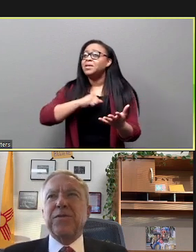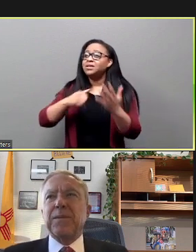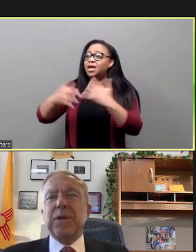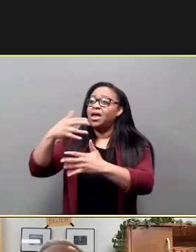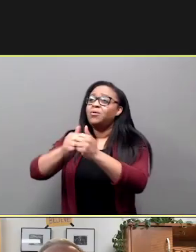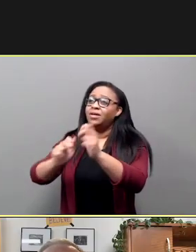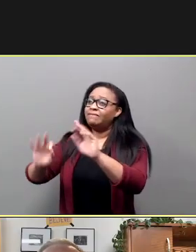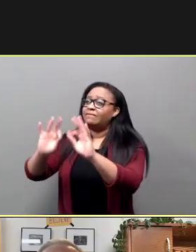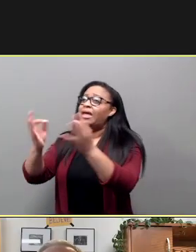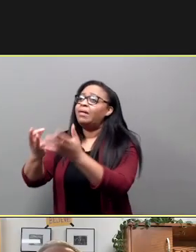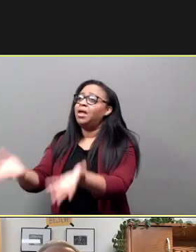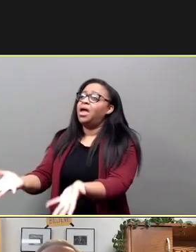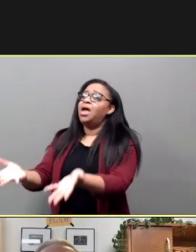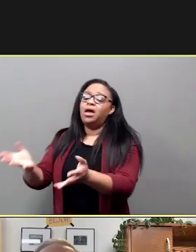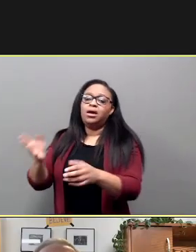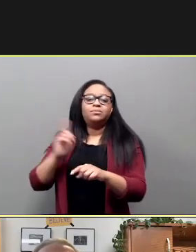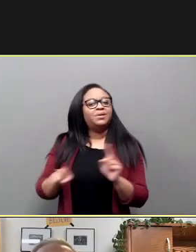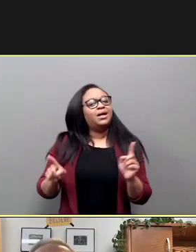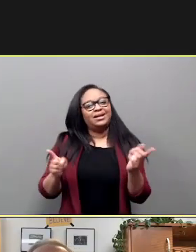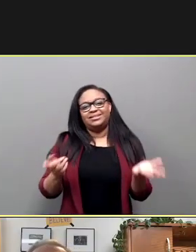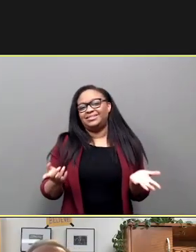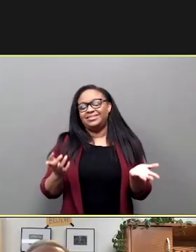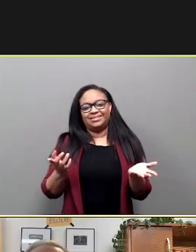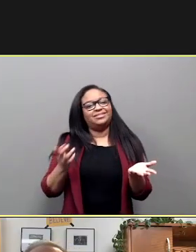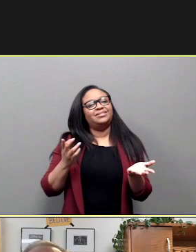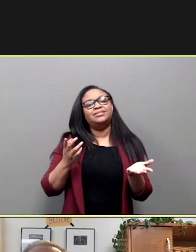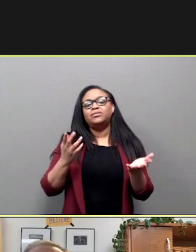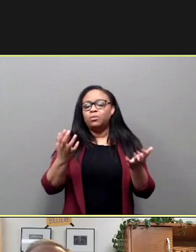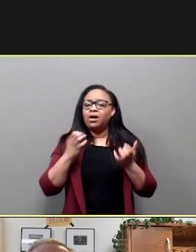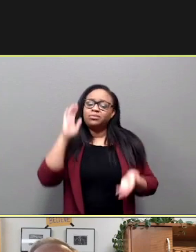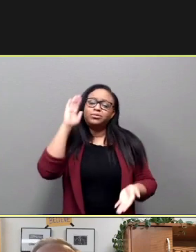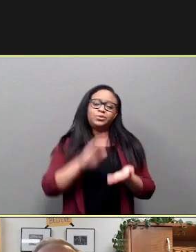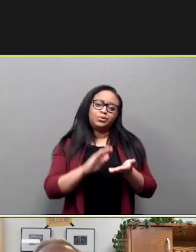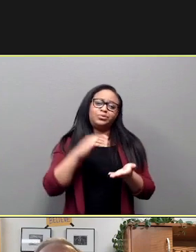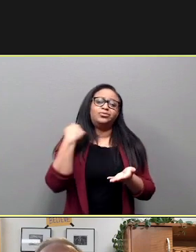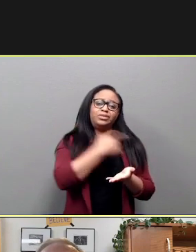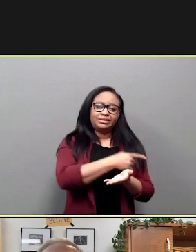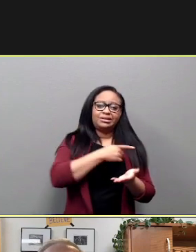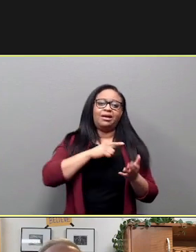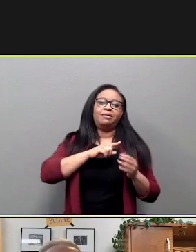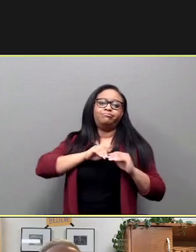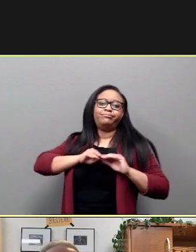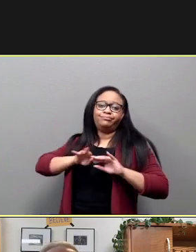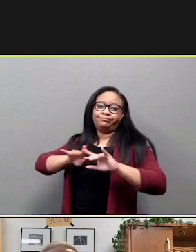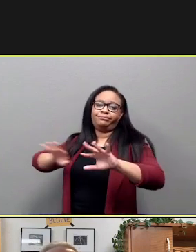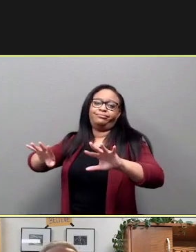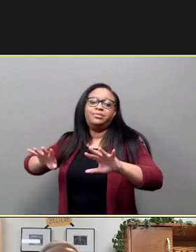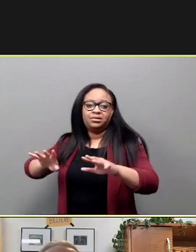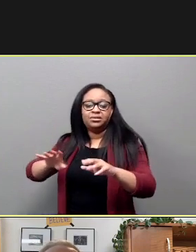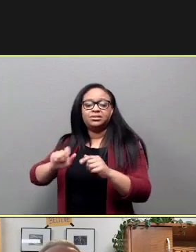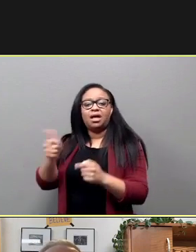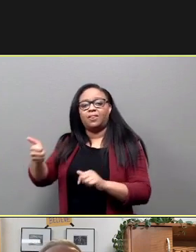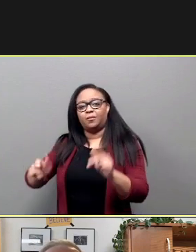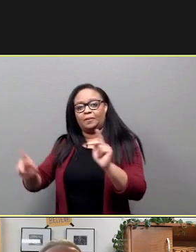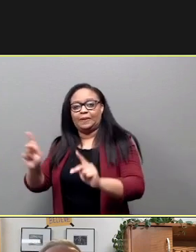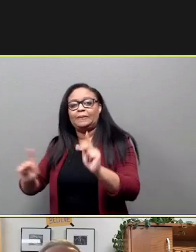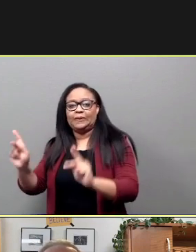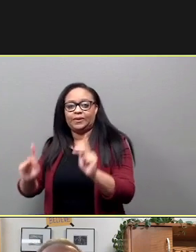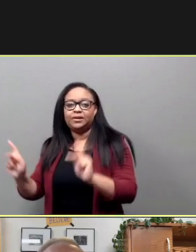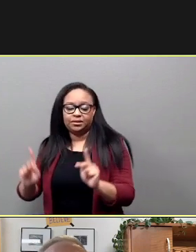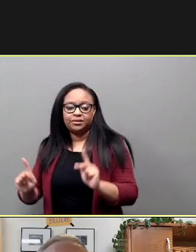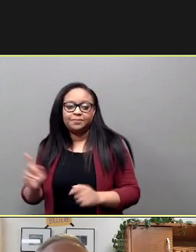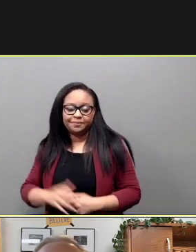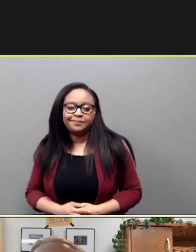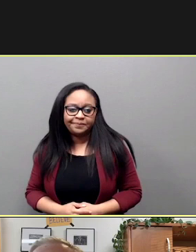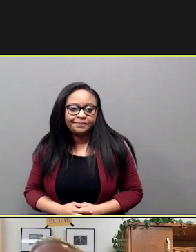rest of the family is at dinner. I know that sounds like a hard thing for anyone to do, but at the same time,